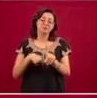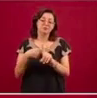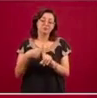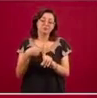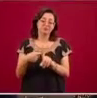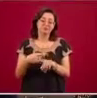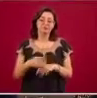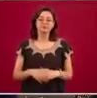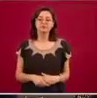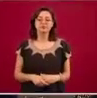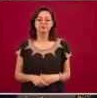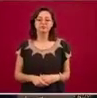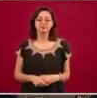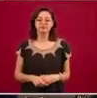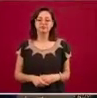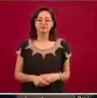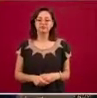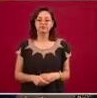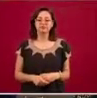and that would be a good thing.